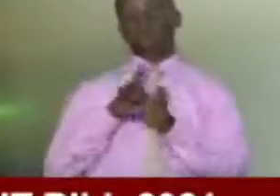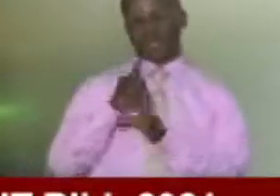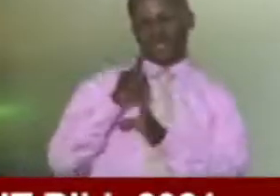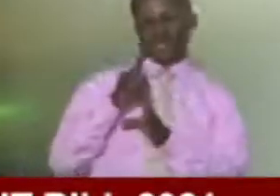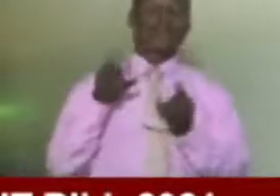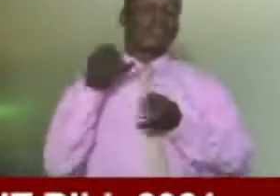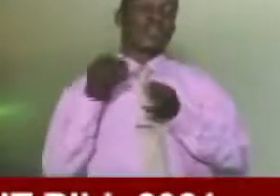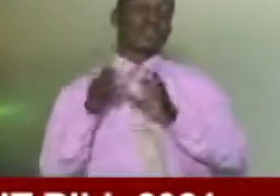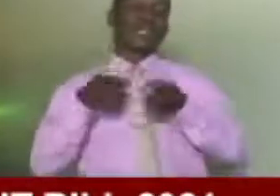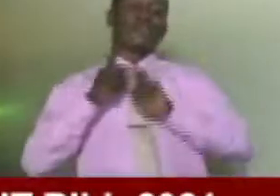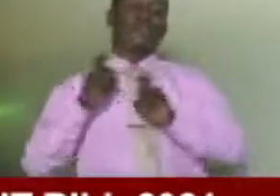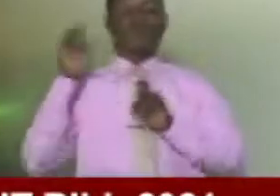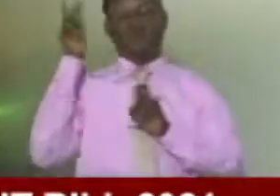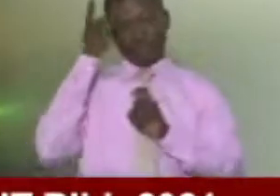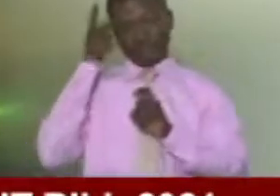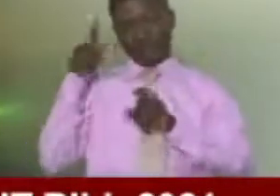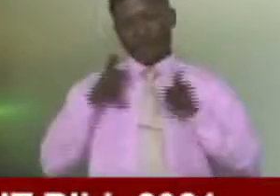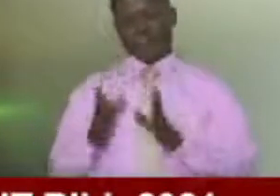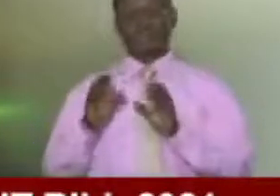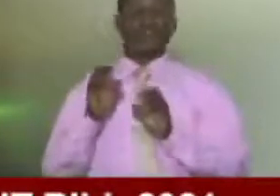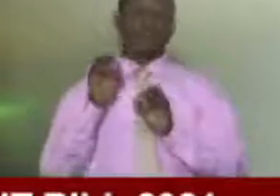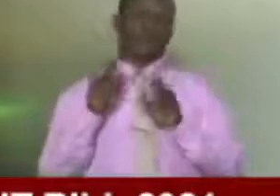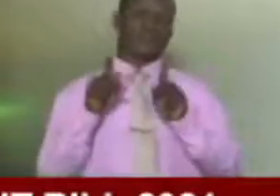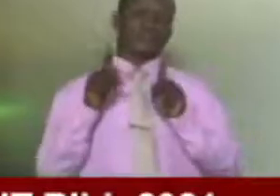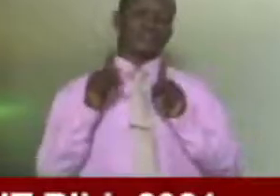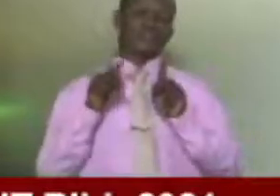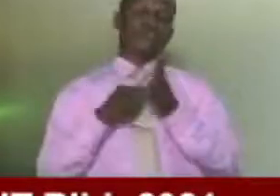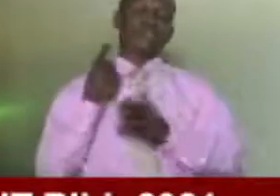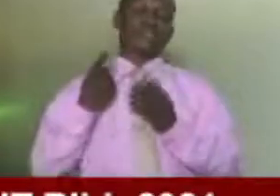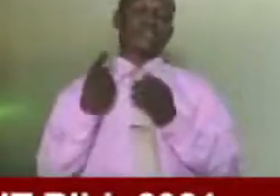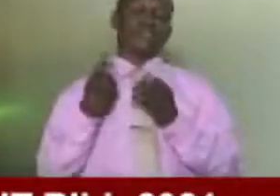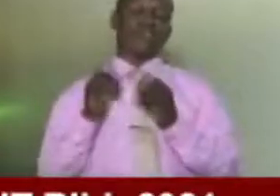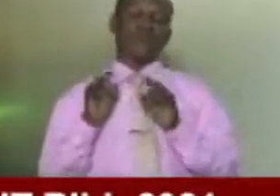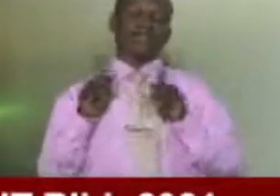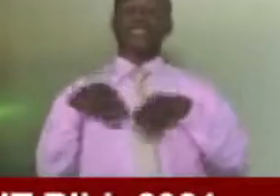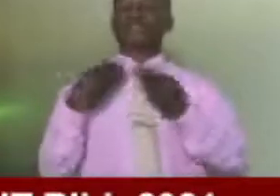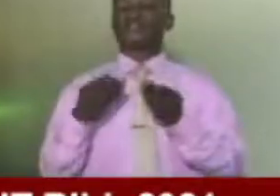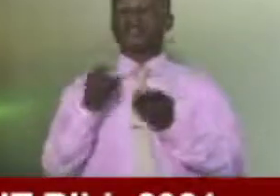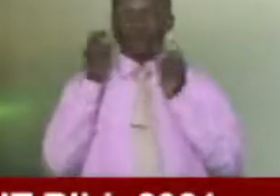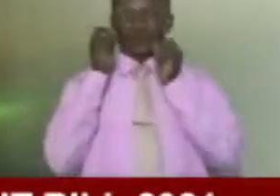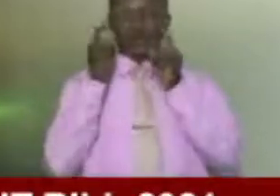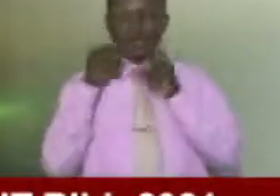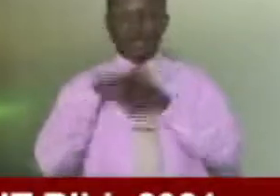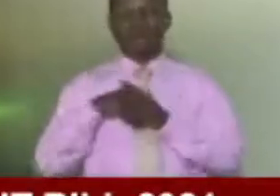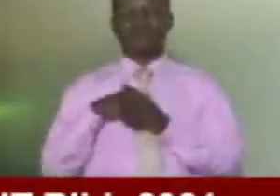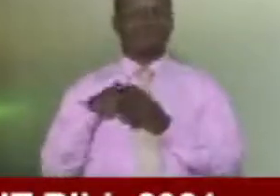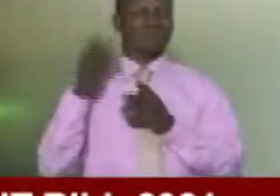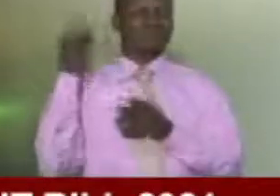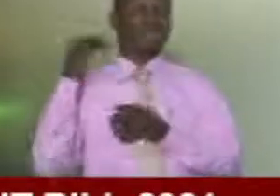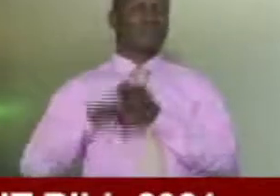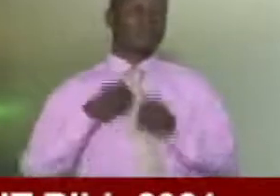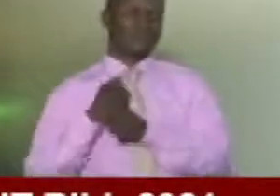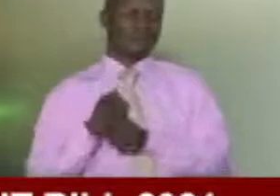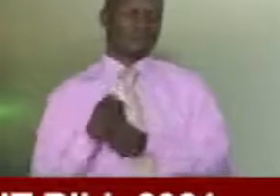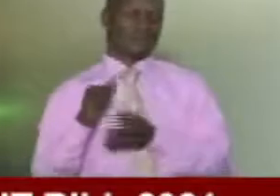the opportunity. By the time the opportunities are given, you will be shocked. In the 2023 elections, a lot of the states will still do